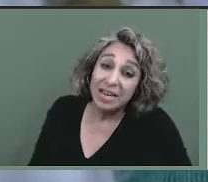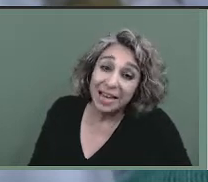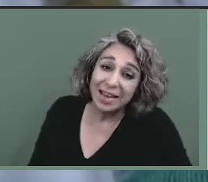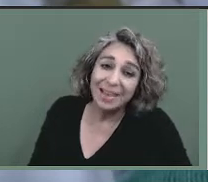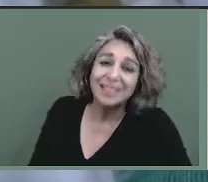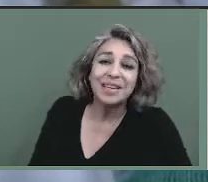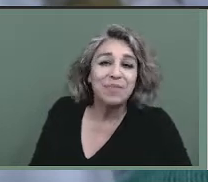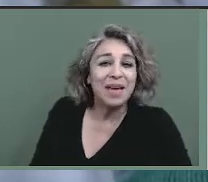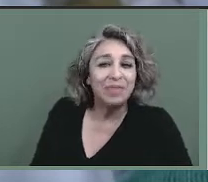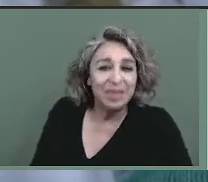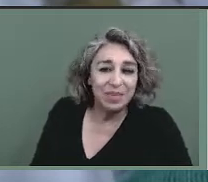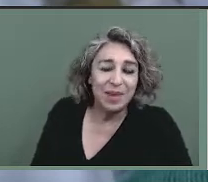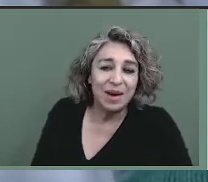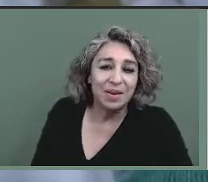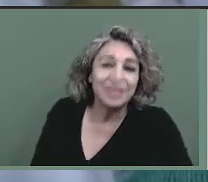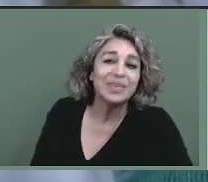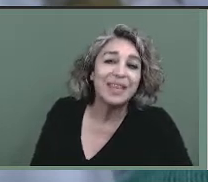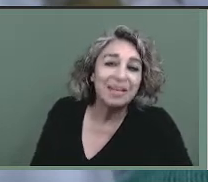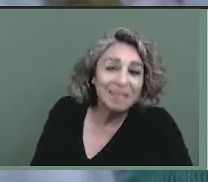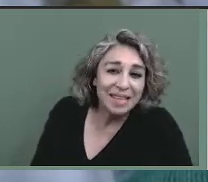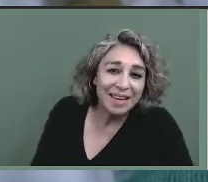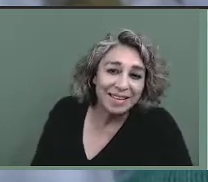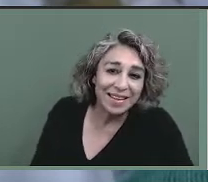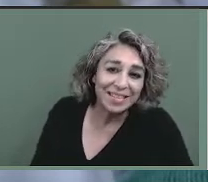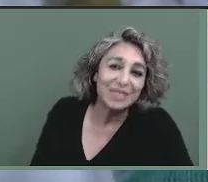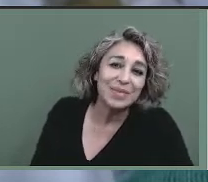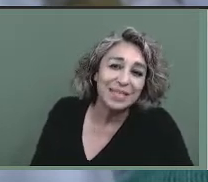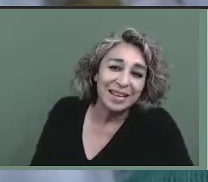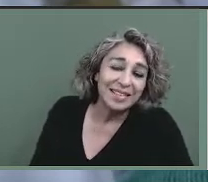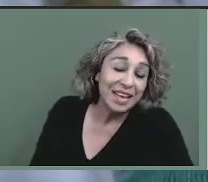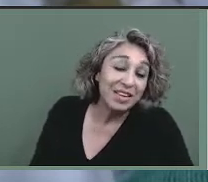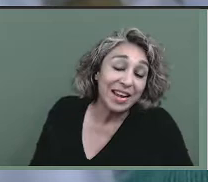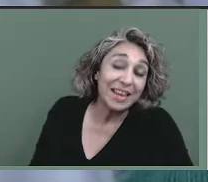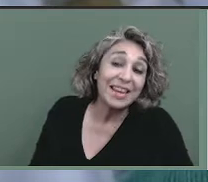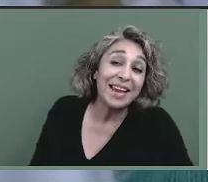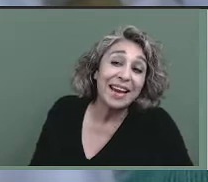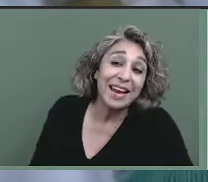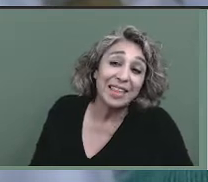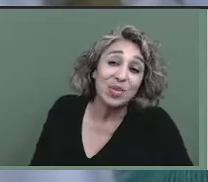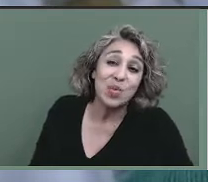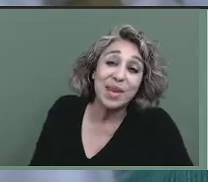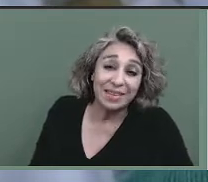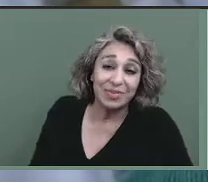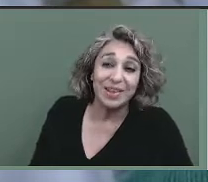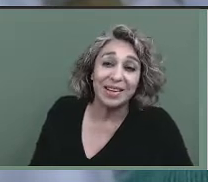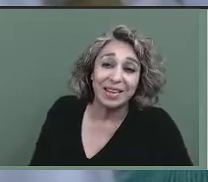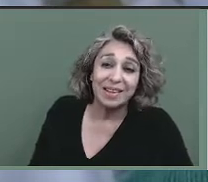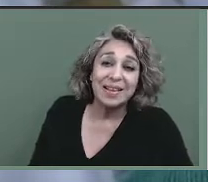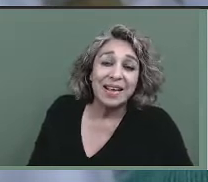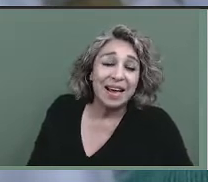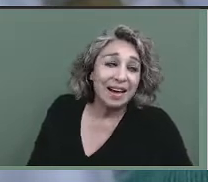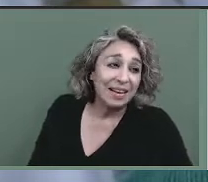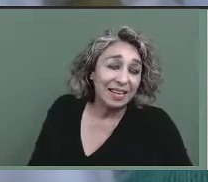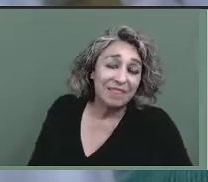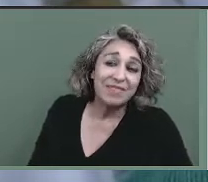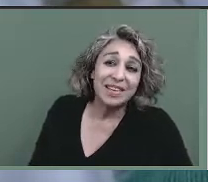every day. He's going to be out there tomorrow. So today was Saturday. This was Saturday. And he had like three different